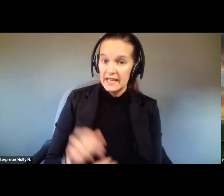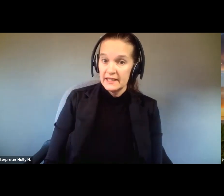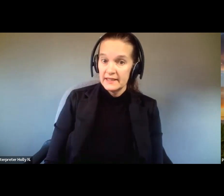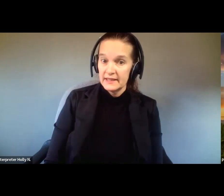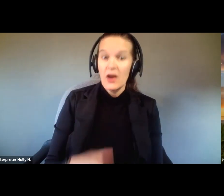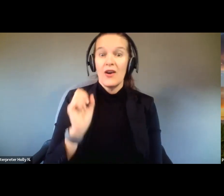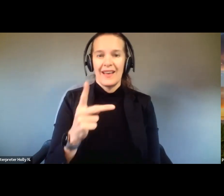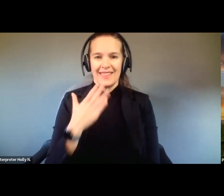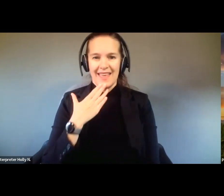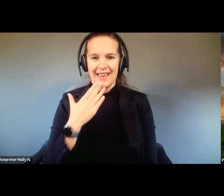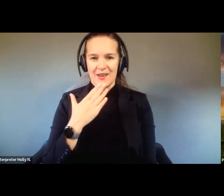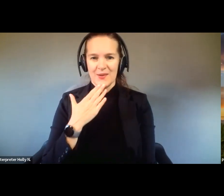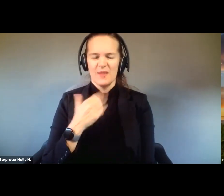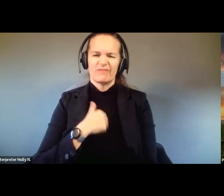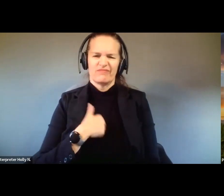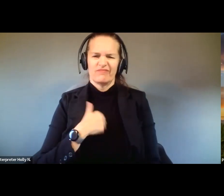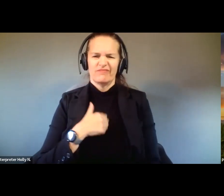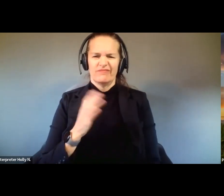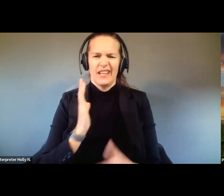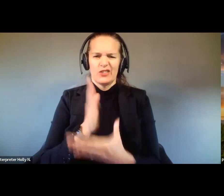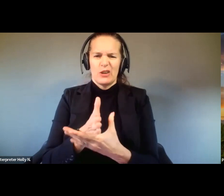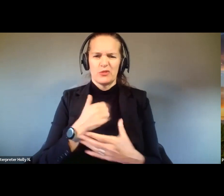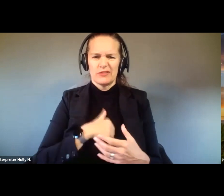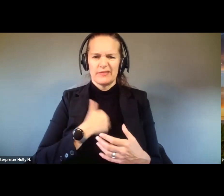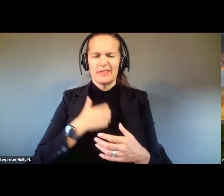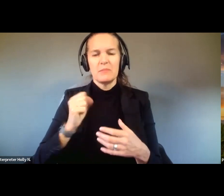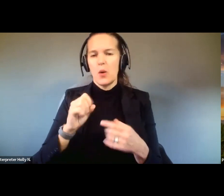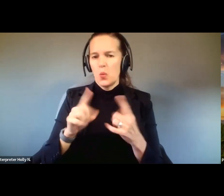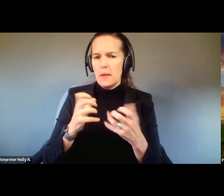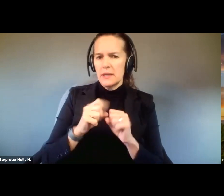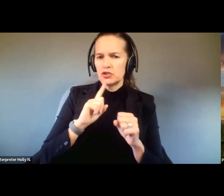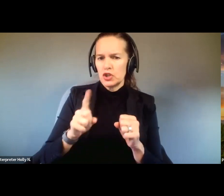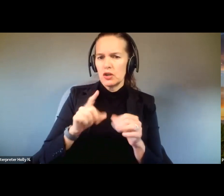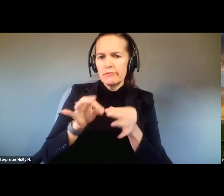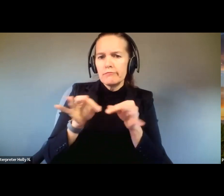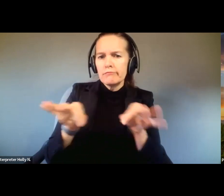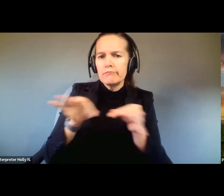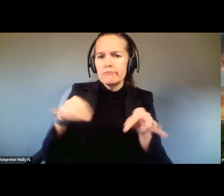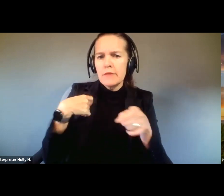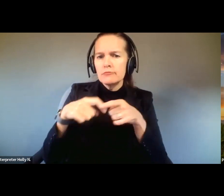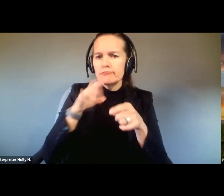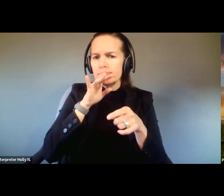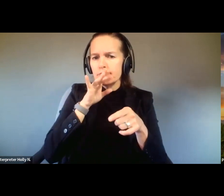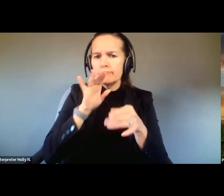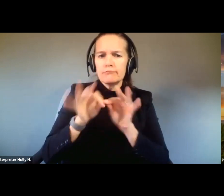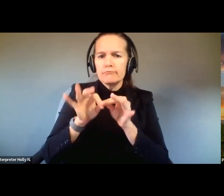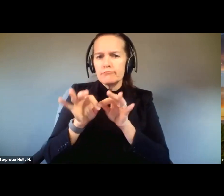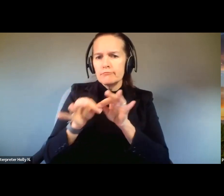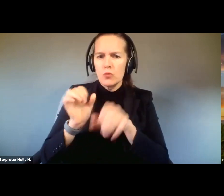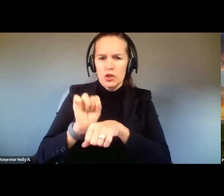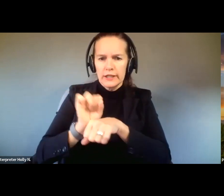Thank you all. We apologize for that interruption, but we wanted to make sure our language interpretation is working. So